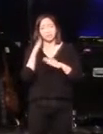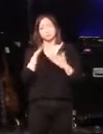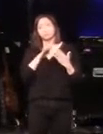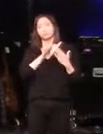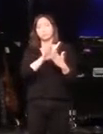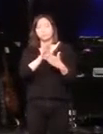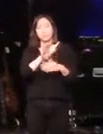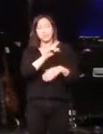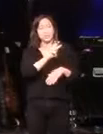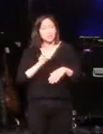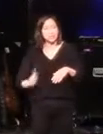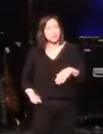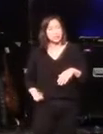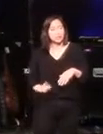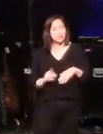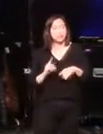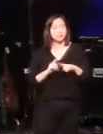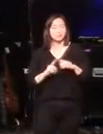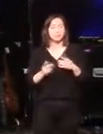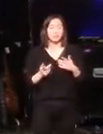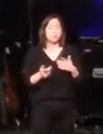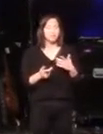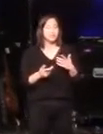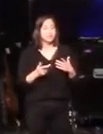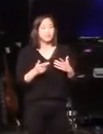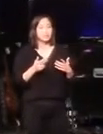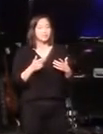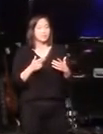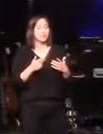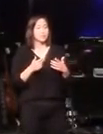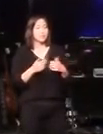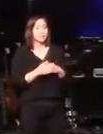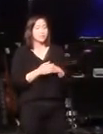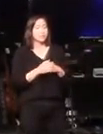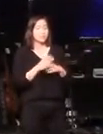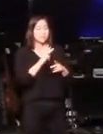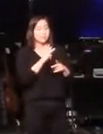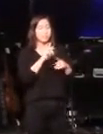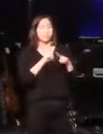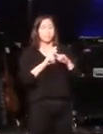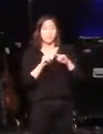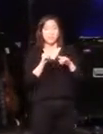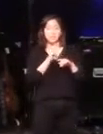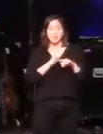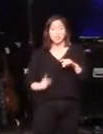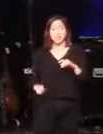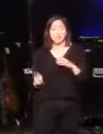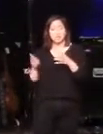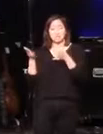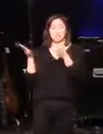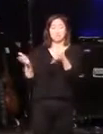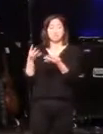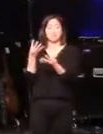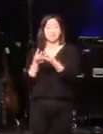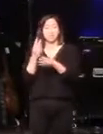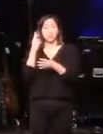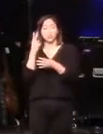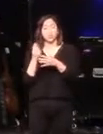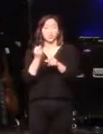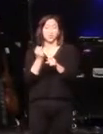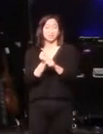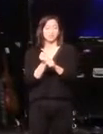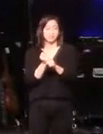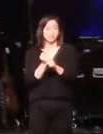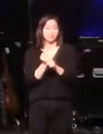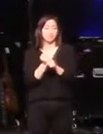But Festus, in hoping that Paul would give him a bribe, kept him 2 years. When I went to Israel, I got to be in the area where they believed this is